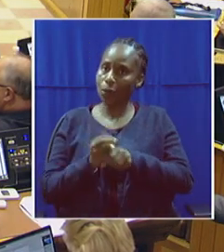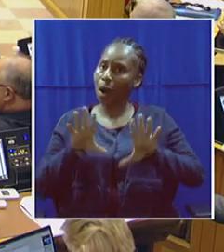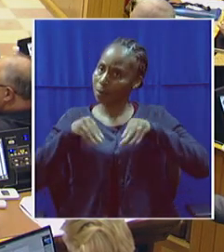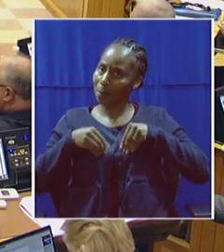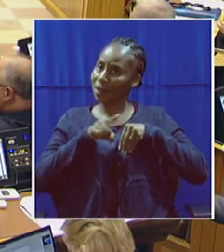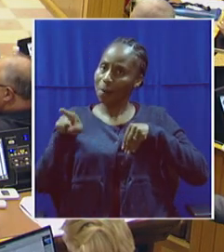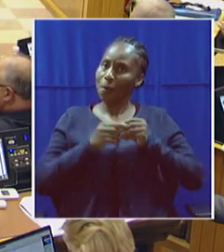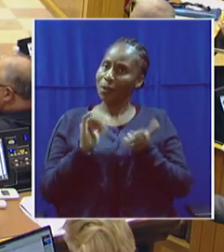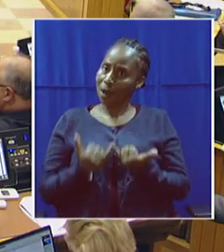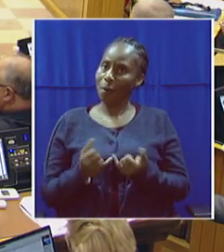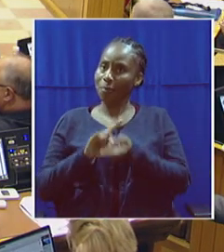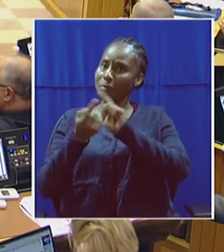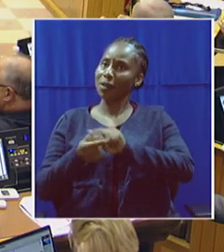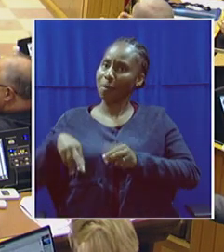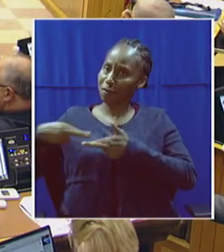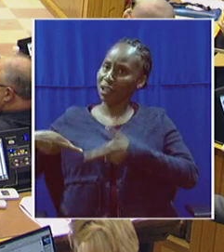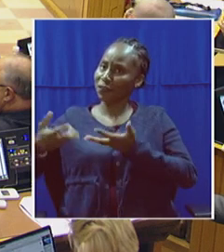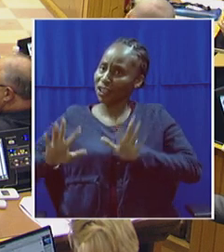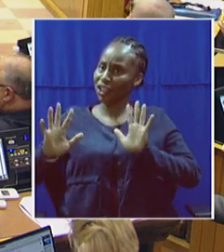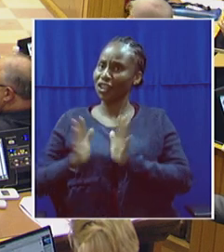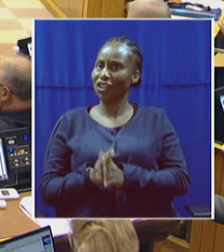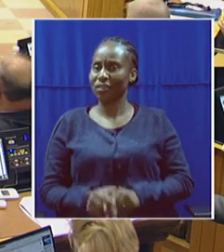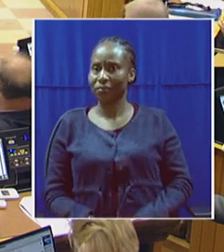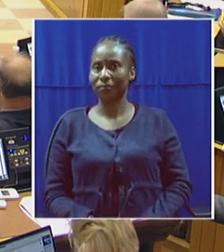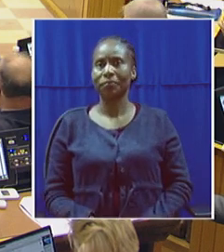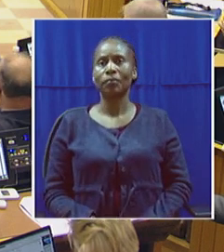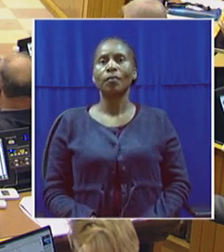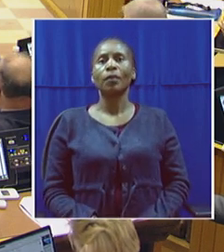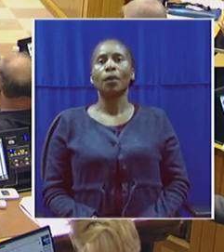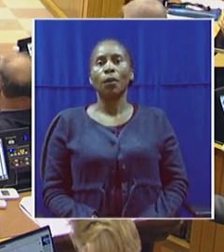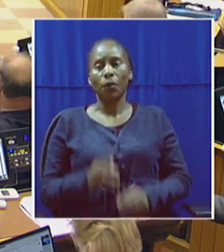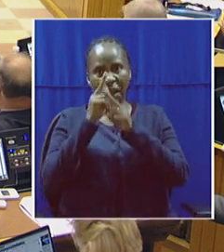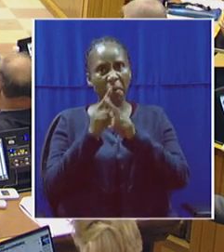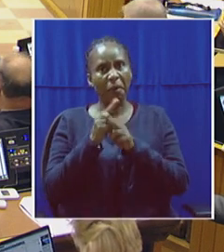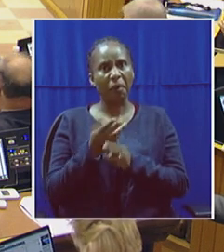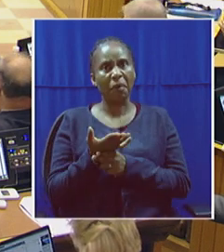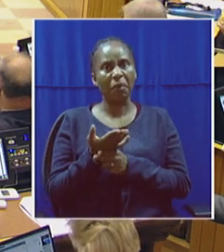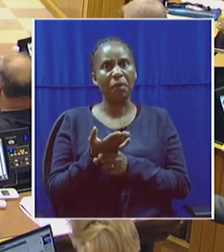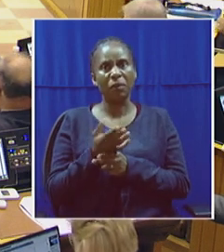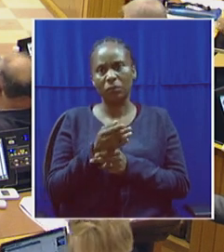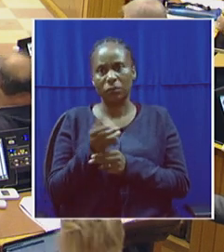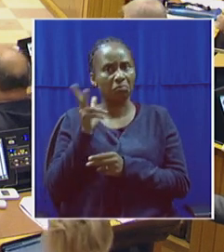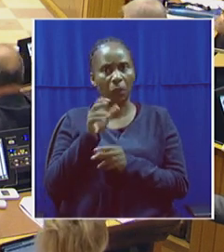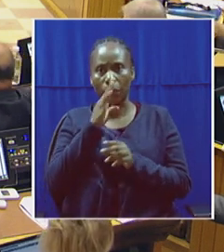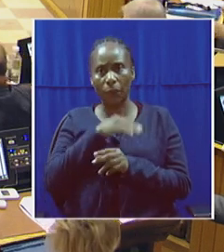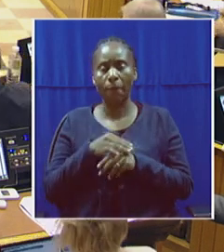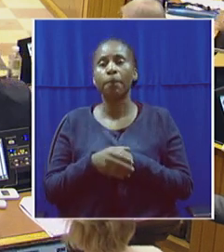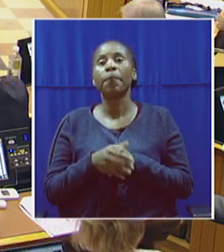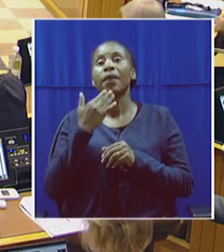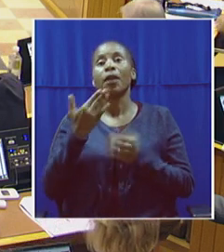honorable M thank you house chair Minister on a recent